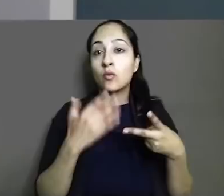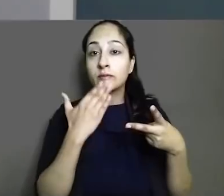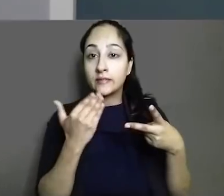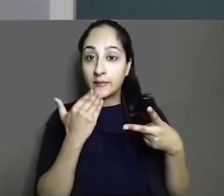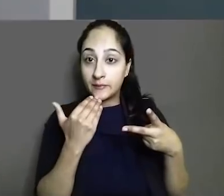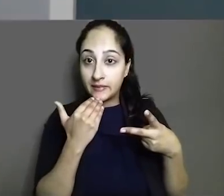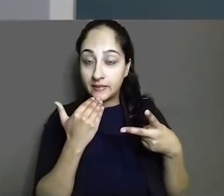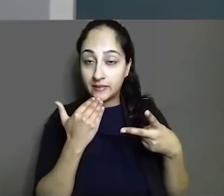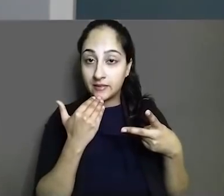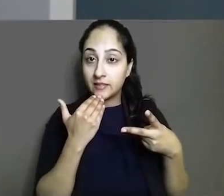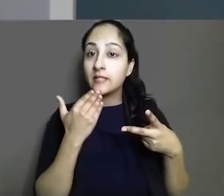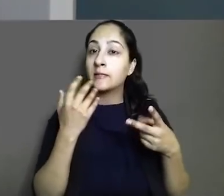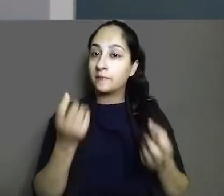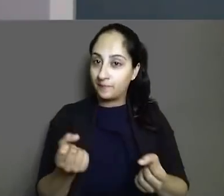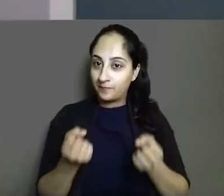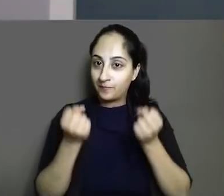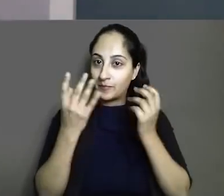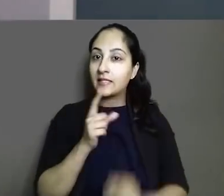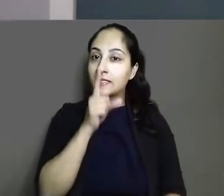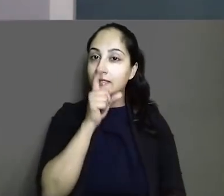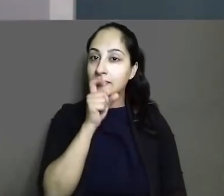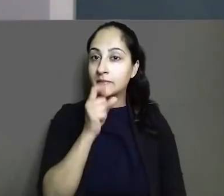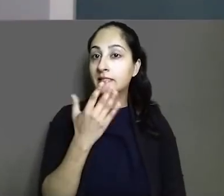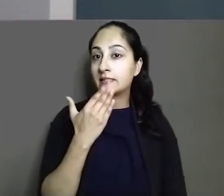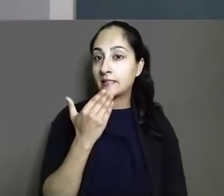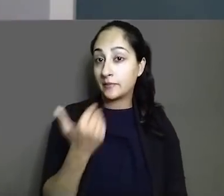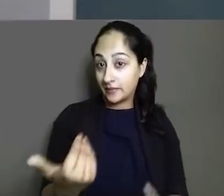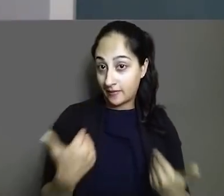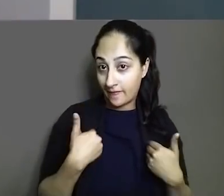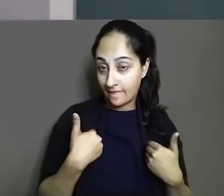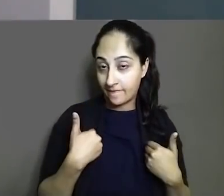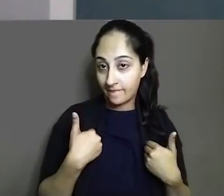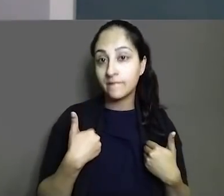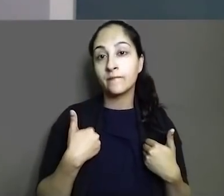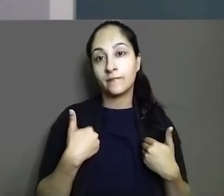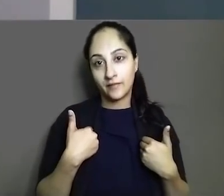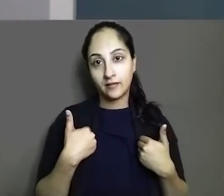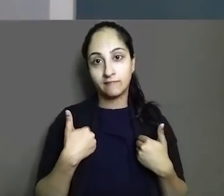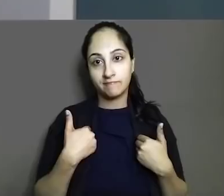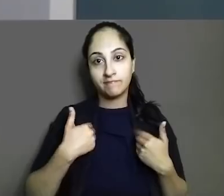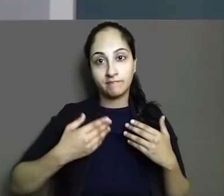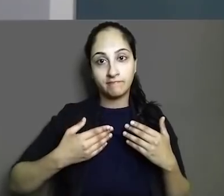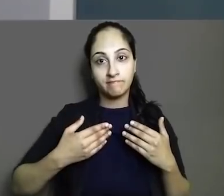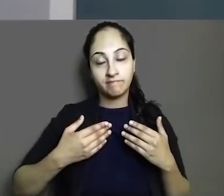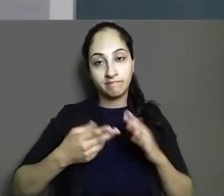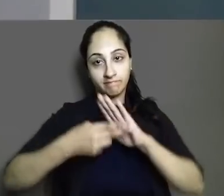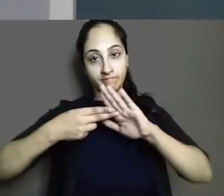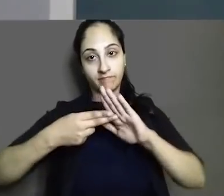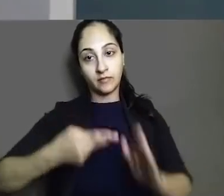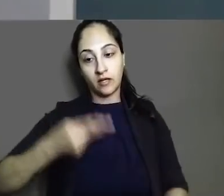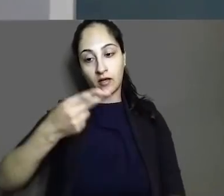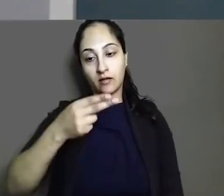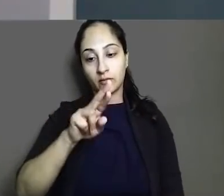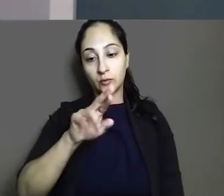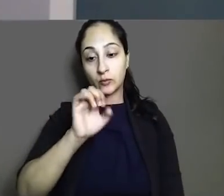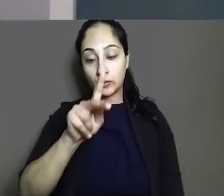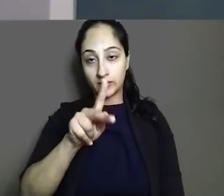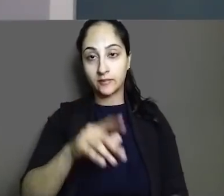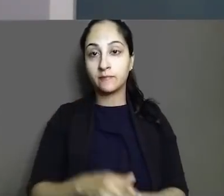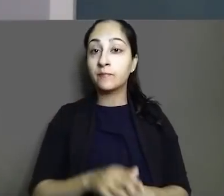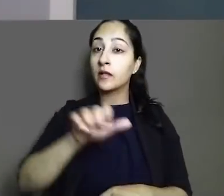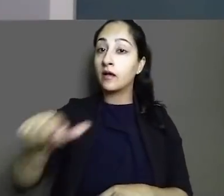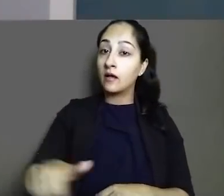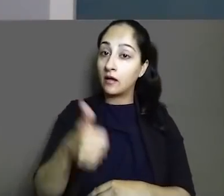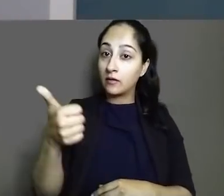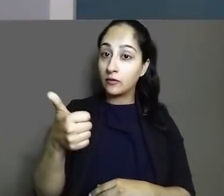failure, and diabetes. And diabetes, we know, is common among South Asians. And something else that may